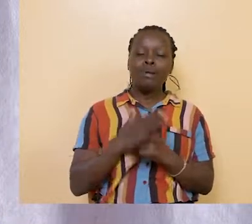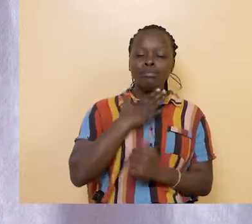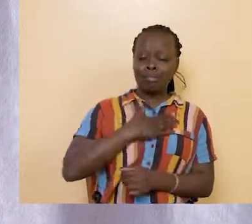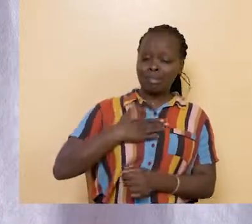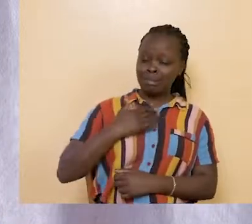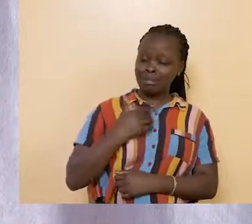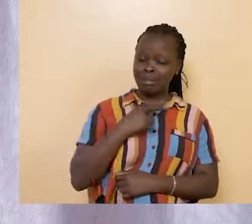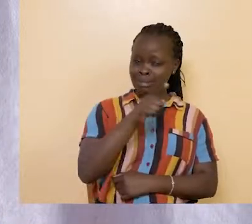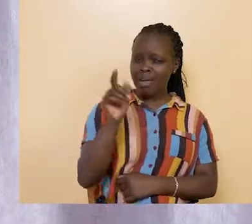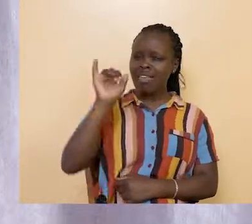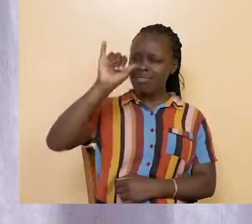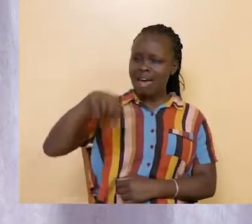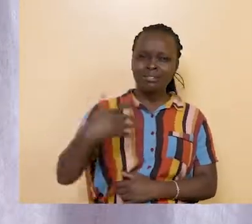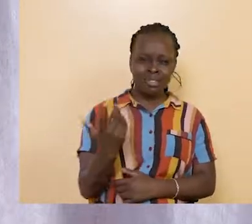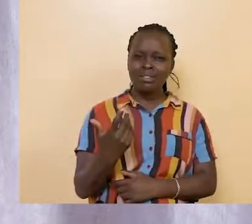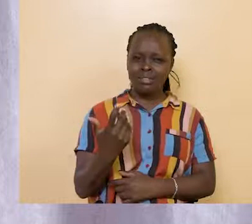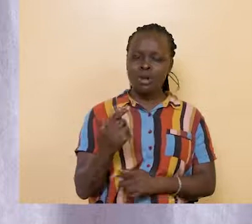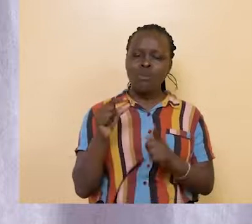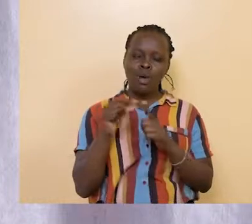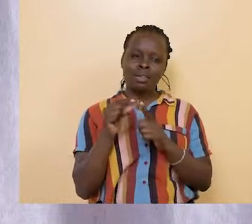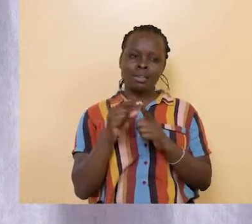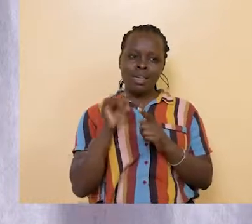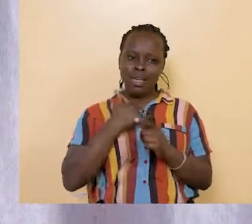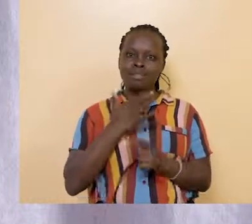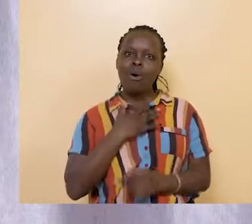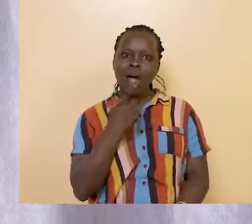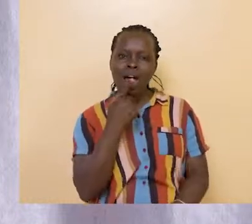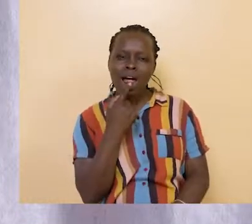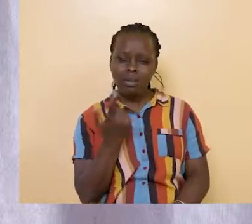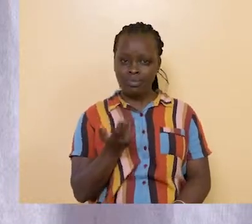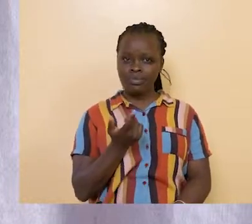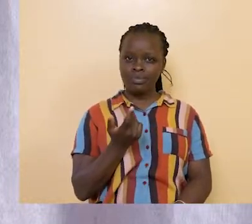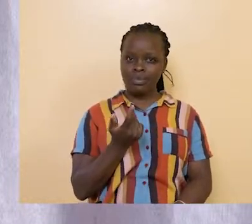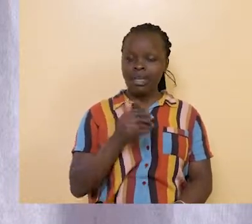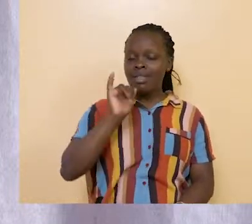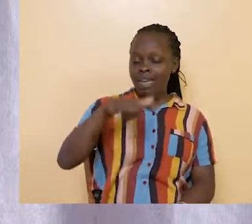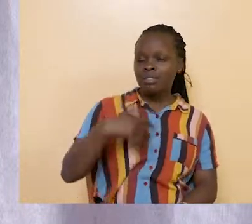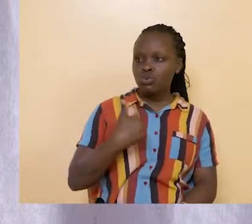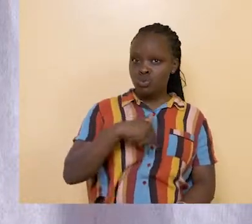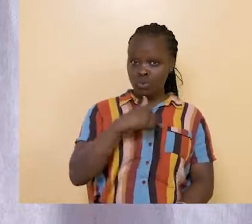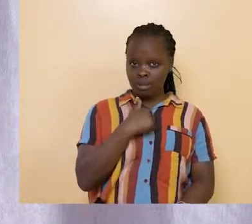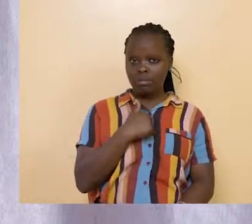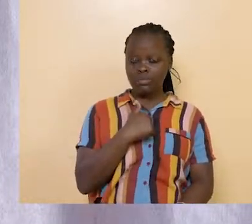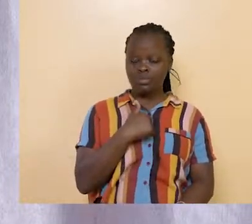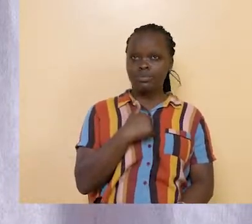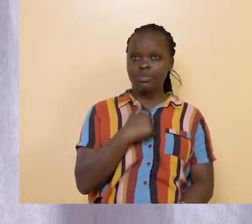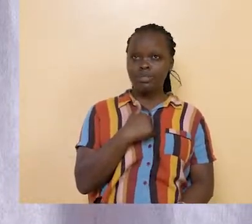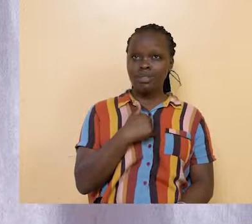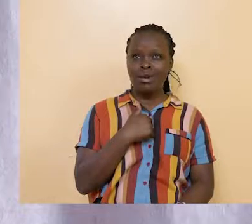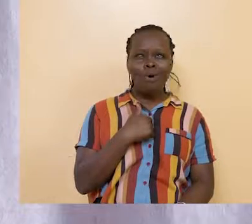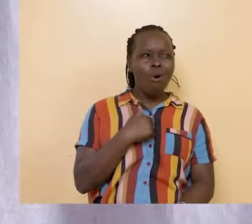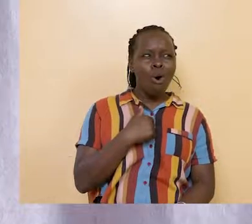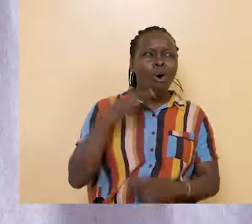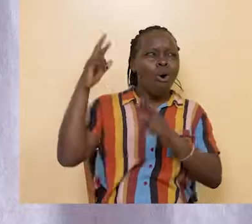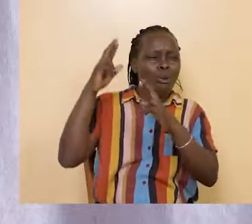Guys, that's our words, that's our tongues. That we are